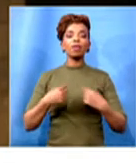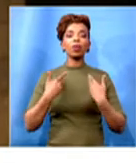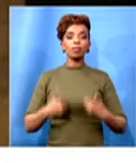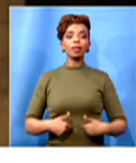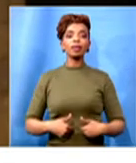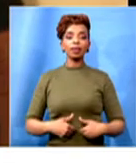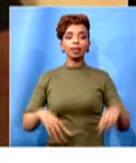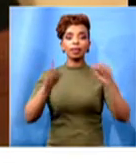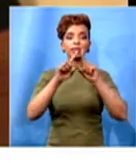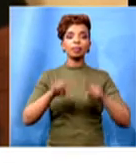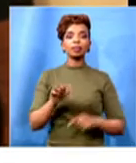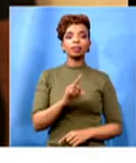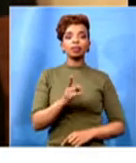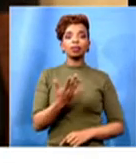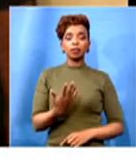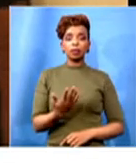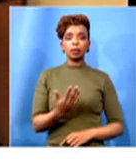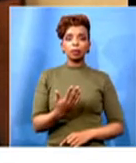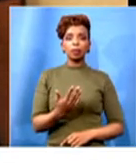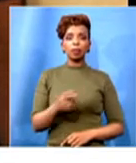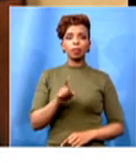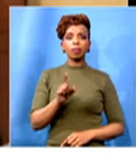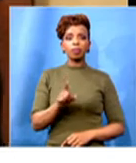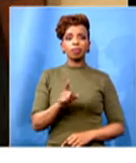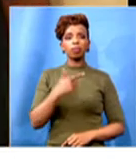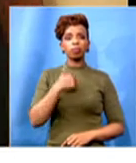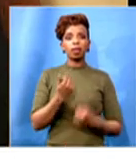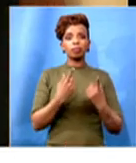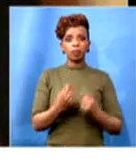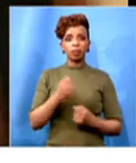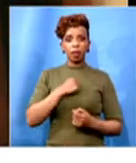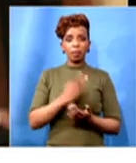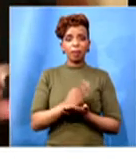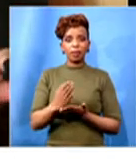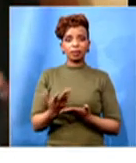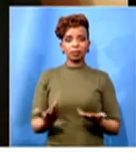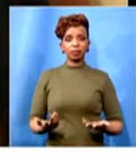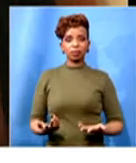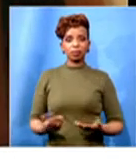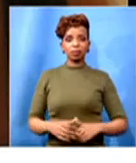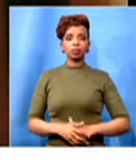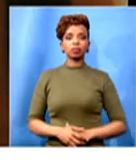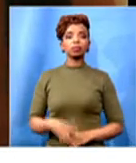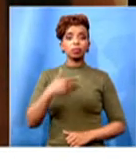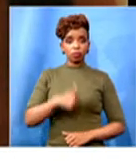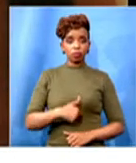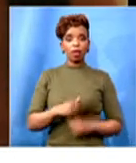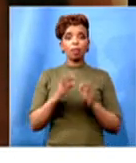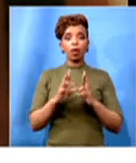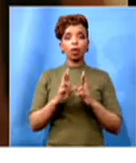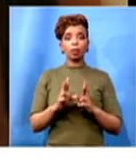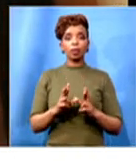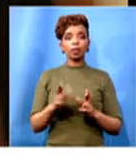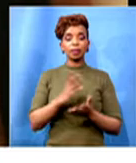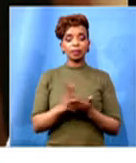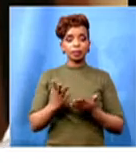made me very proud that at least I am doing my part. I am helping some way. I am lending